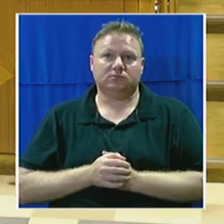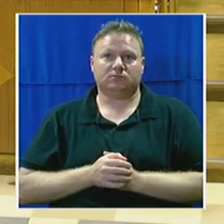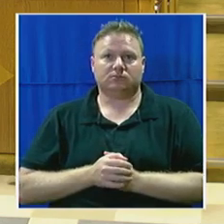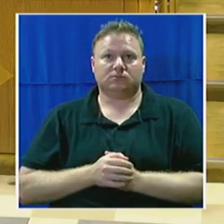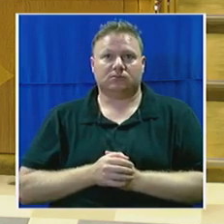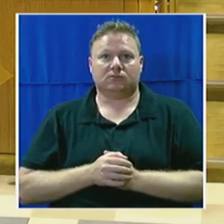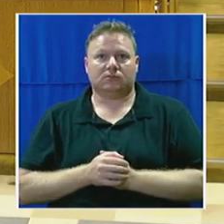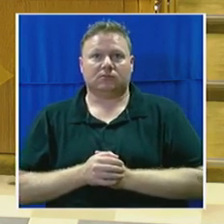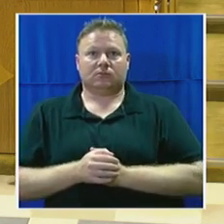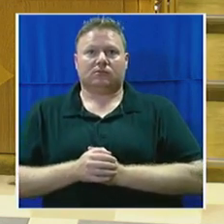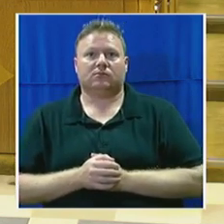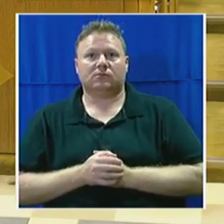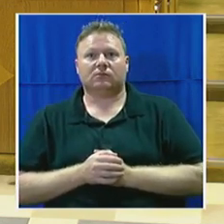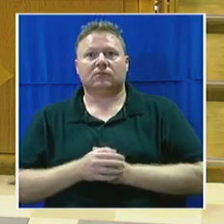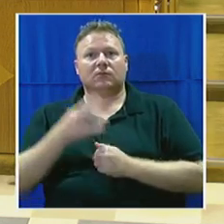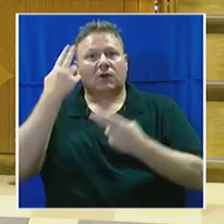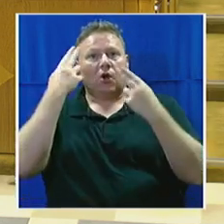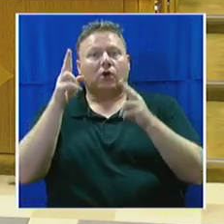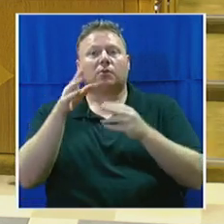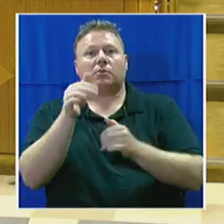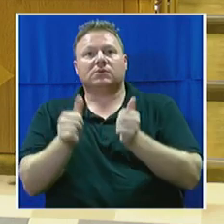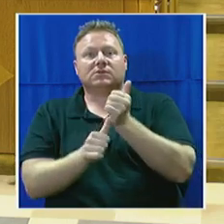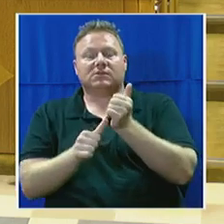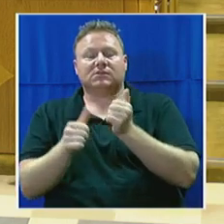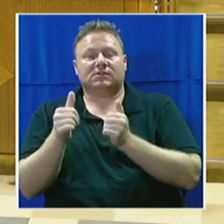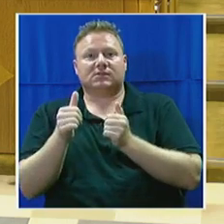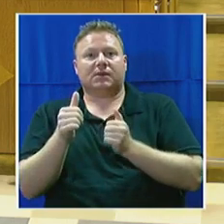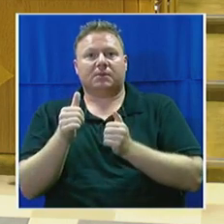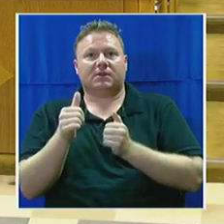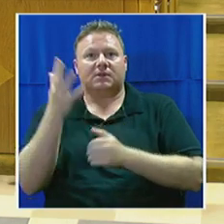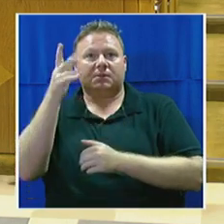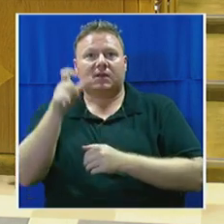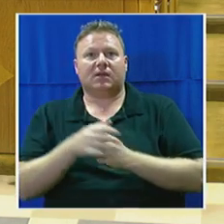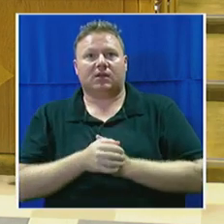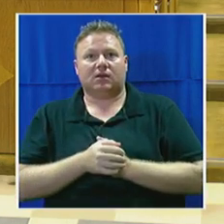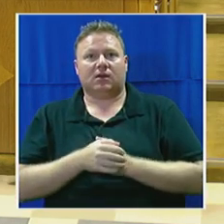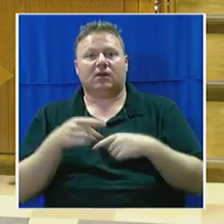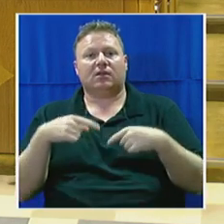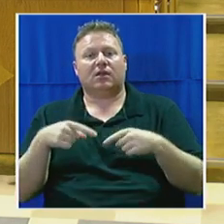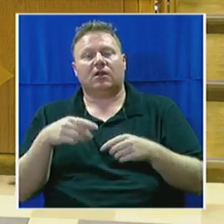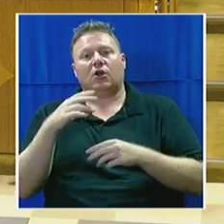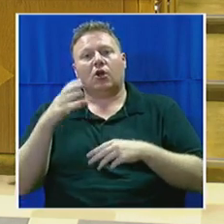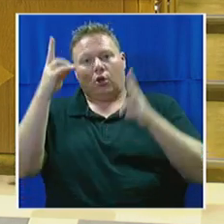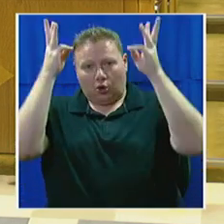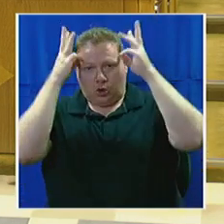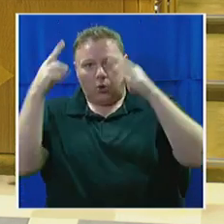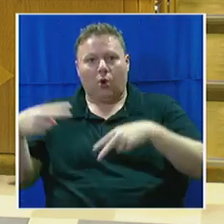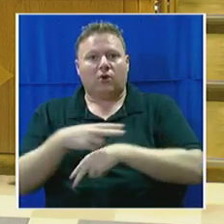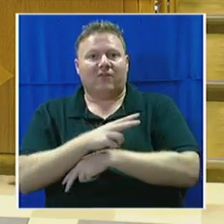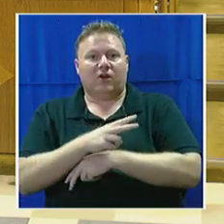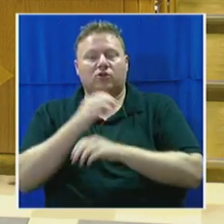Honorable Deputy Speaker, it is extremely scary that as I stand here today, the first case of coronavirus has just been